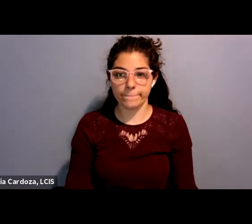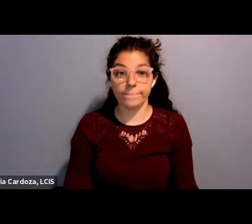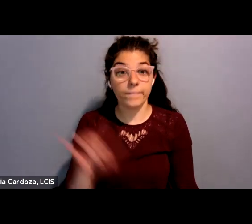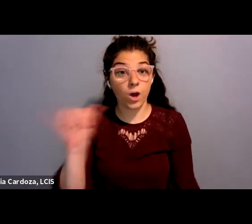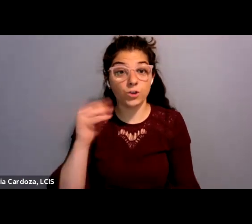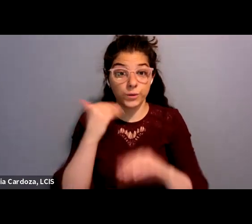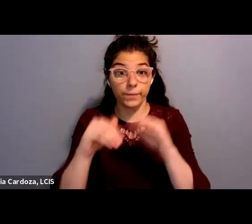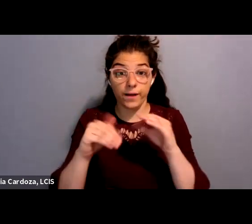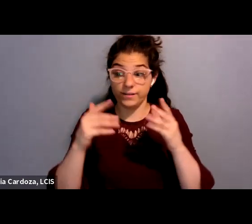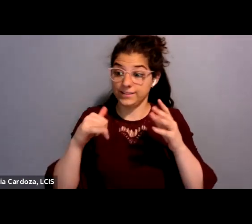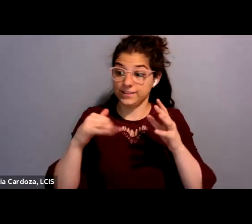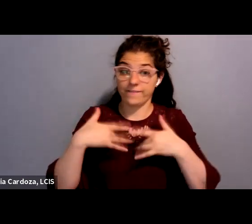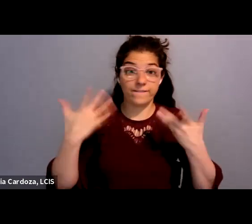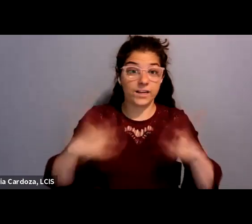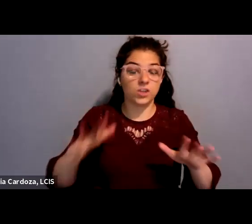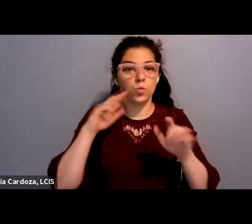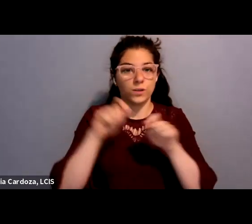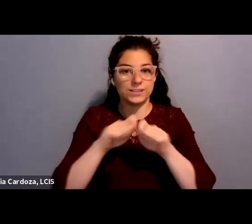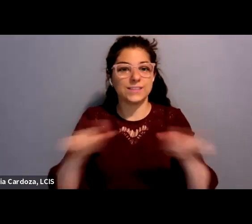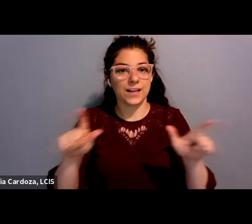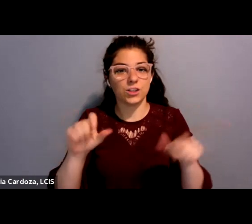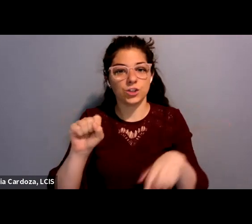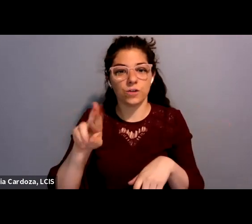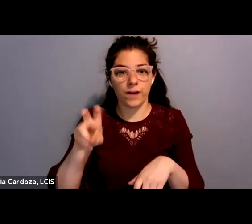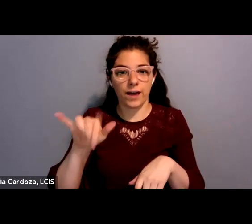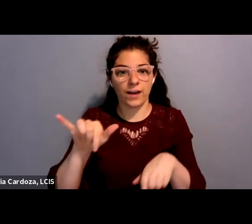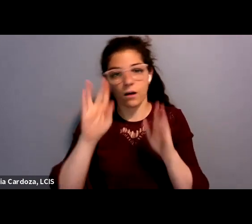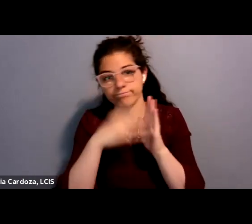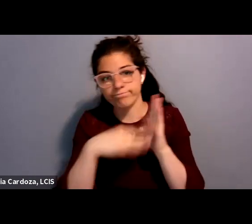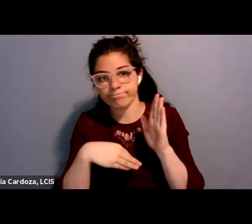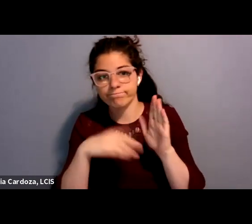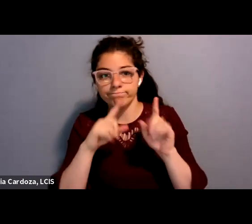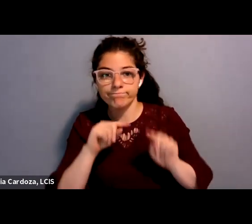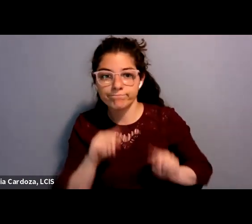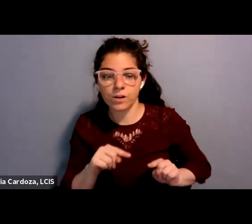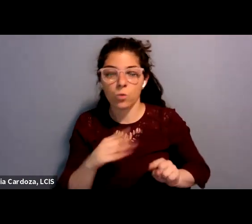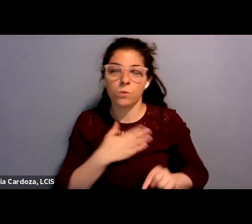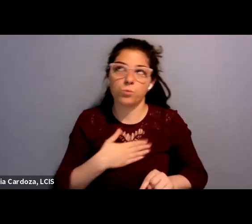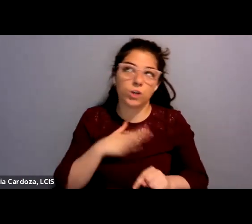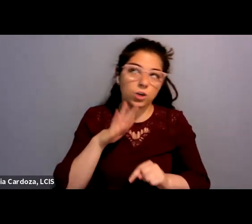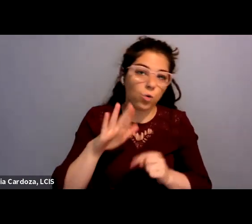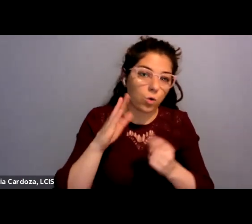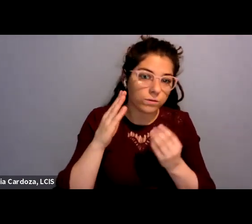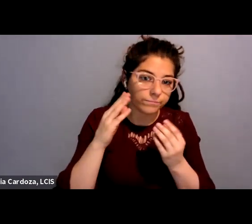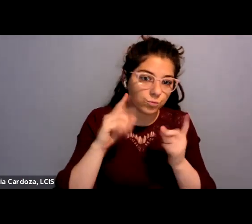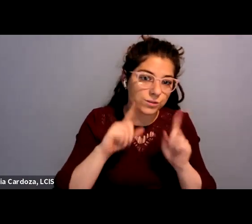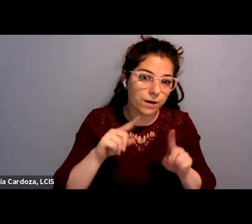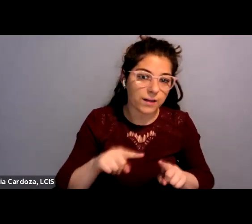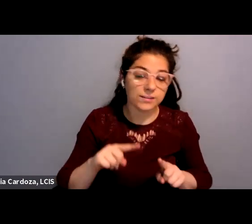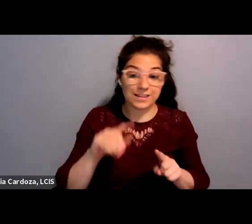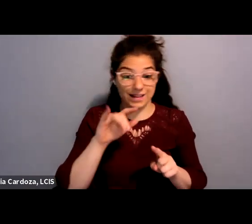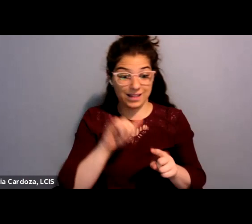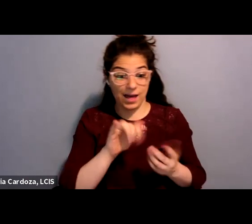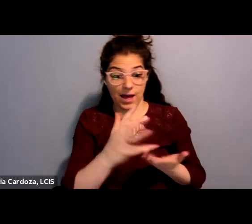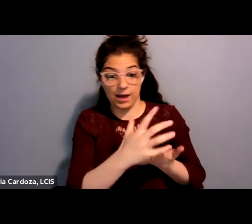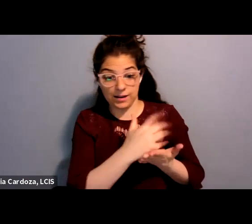right after the event. We sincerely appreciate your responses as they help to inform future programs as well